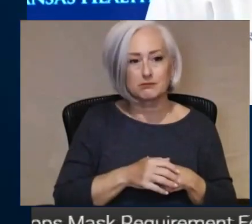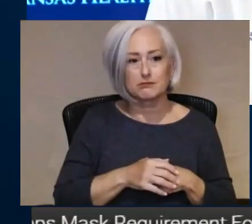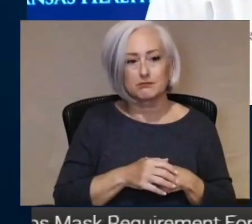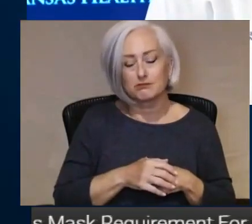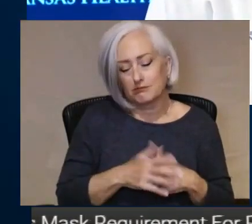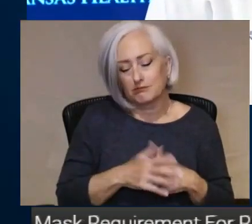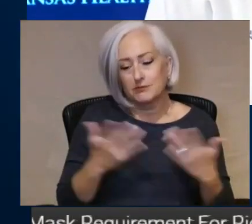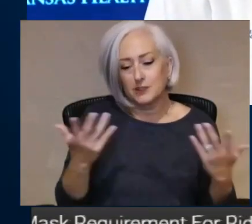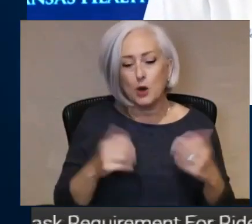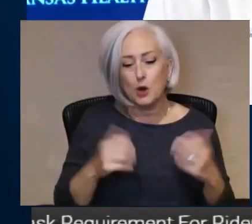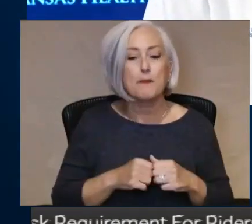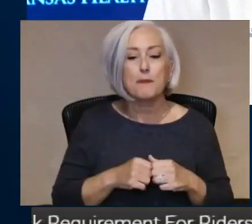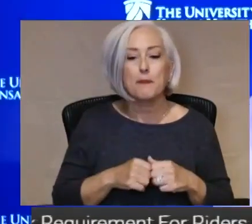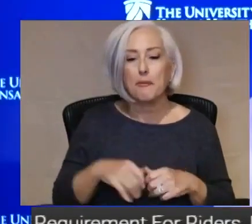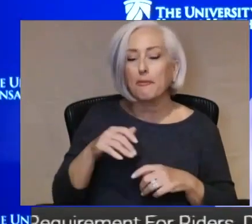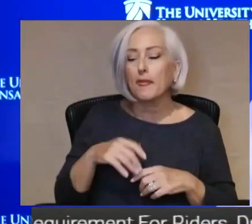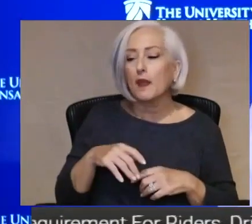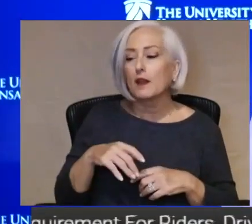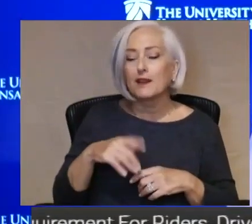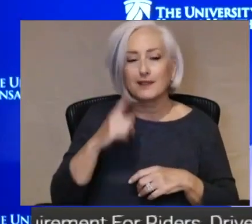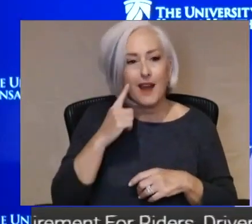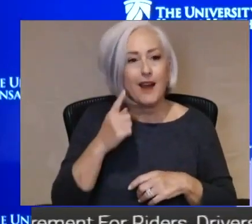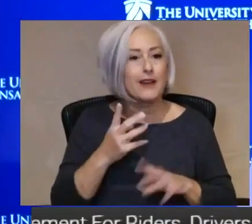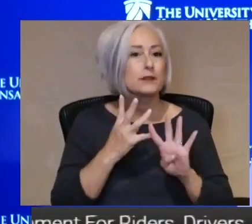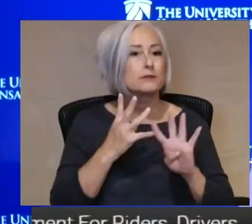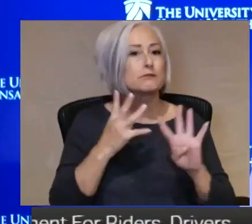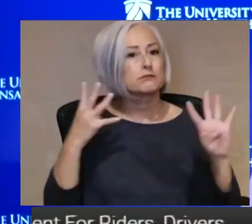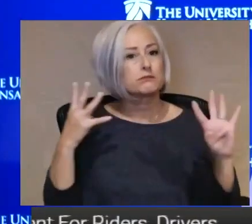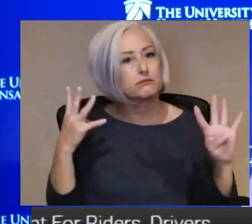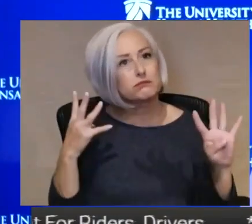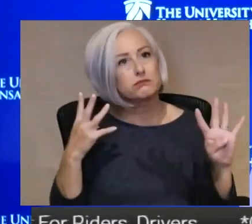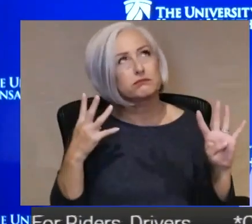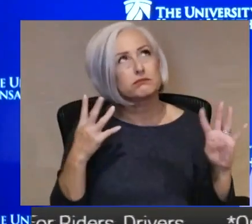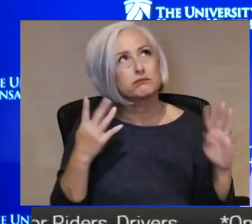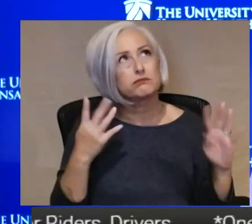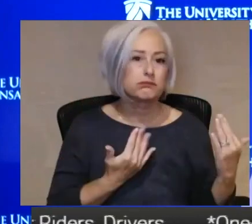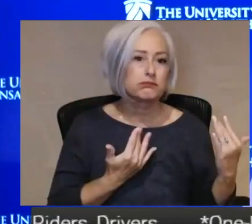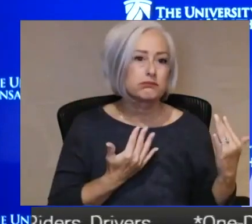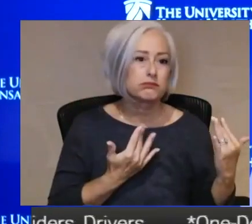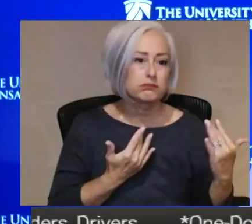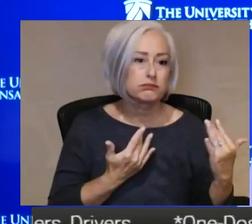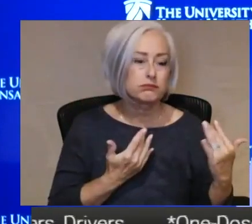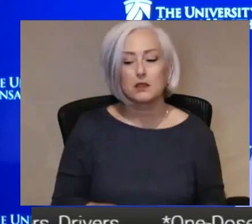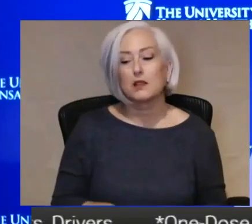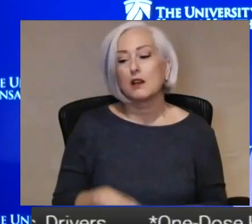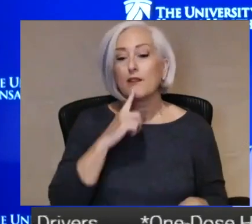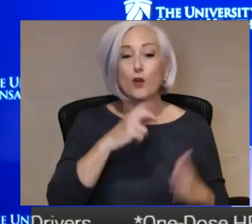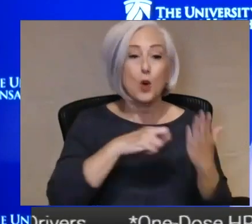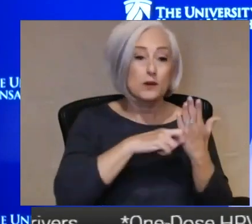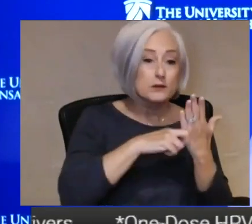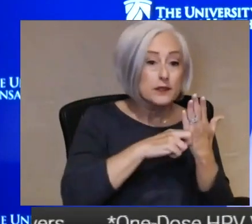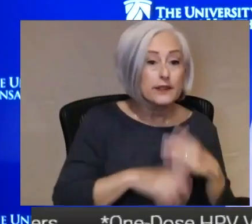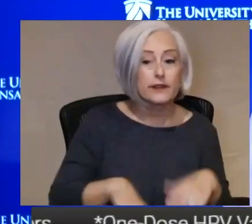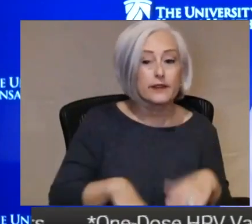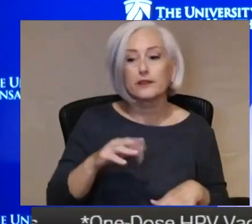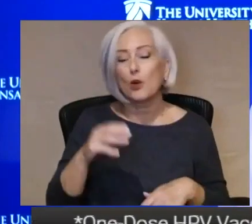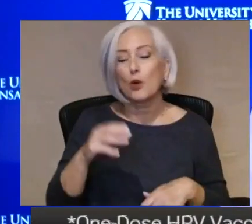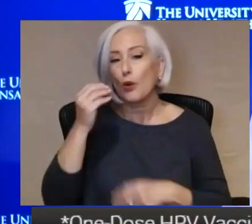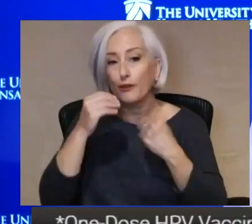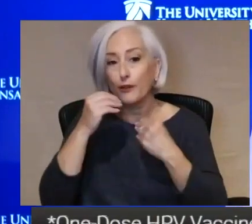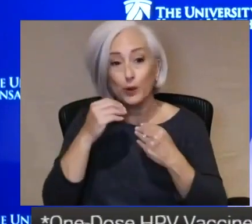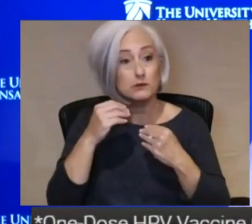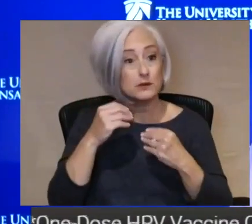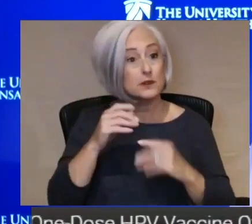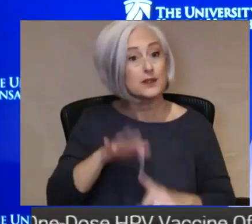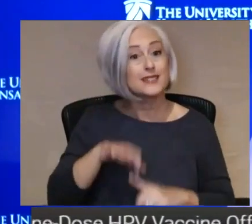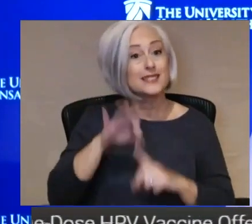especially if you're waiting in lines, ticket lines, TSA, if you're waiting for food. We know at particularly at MCI, Kansas City International,